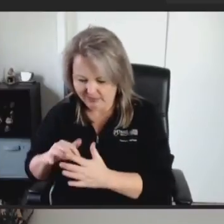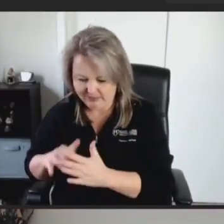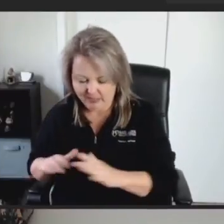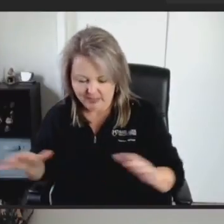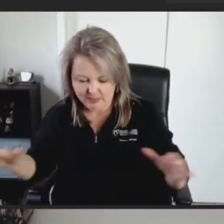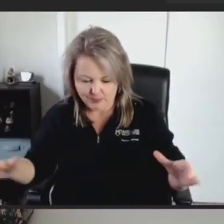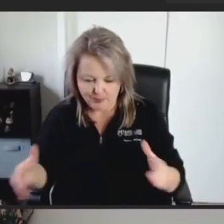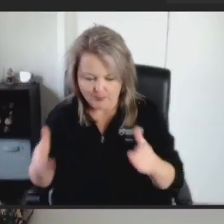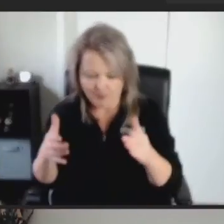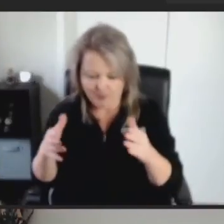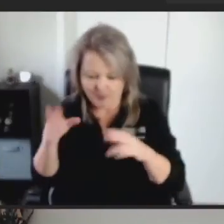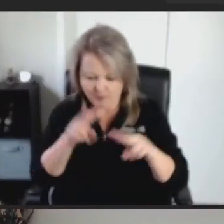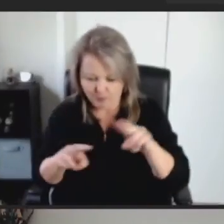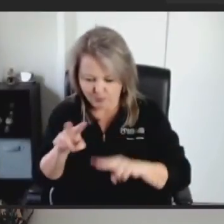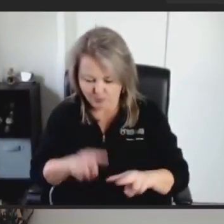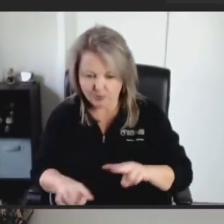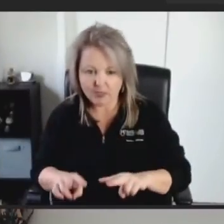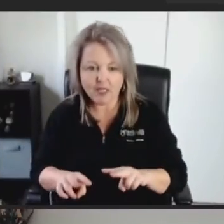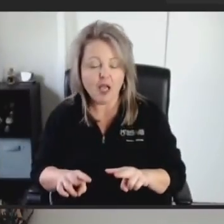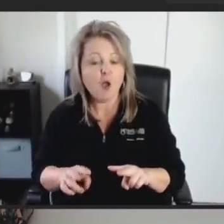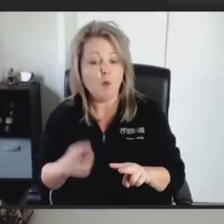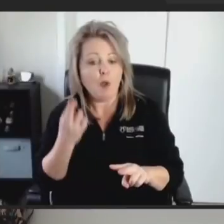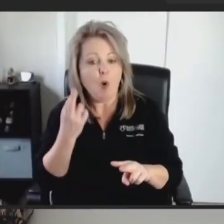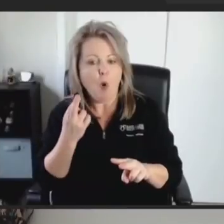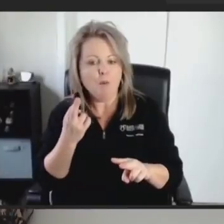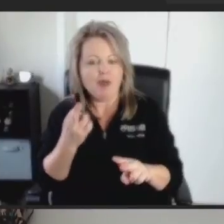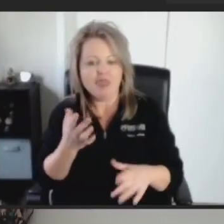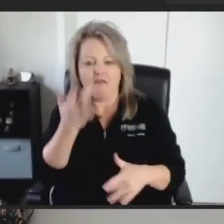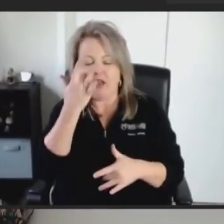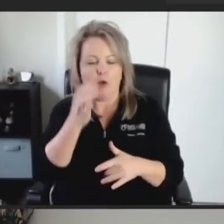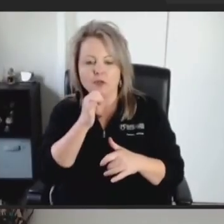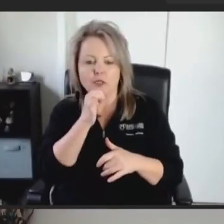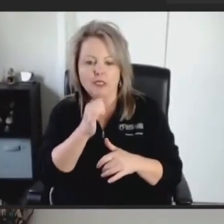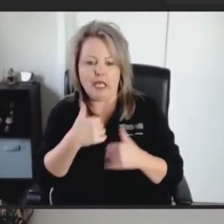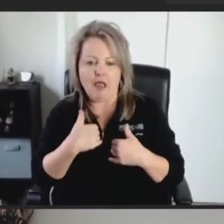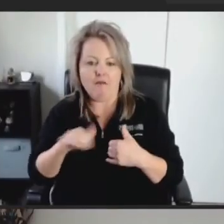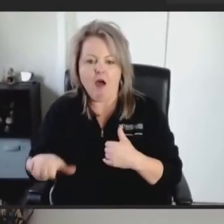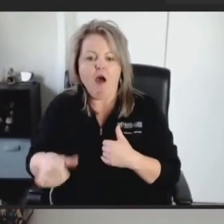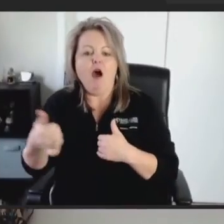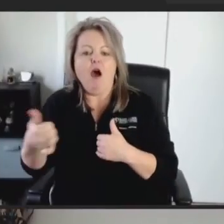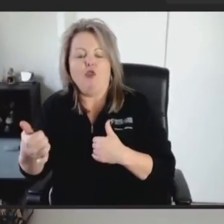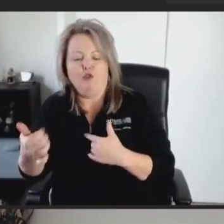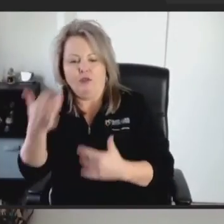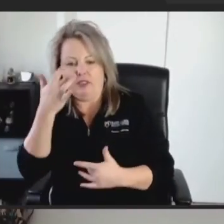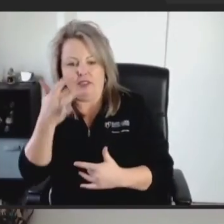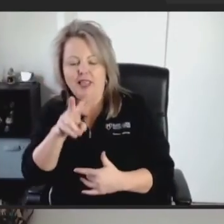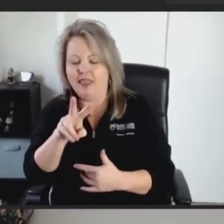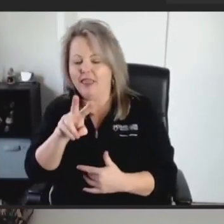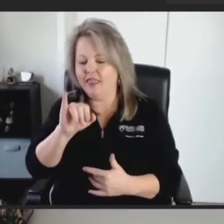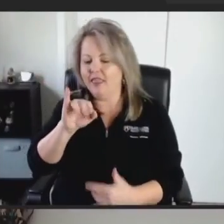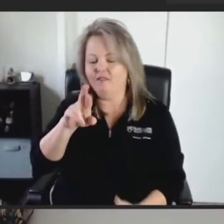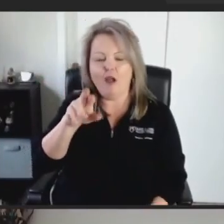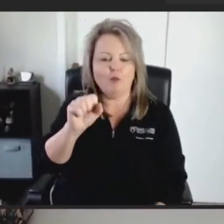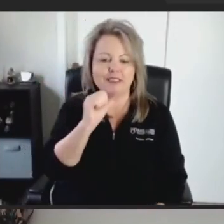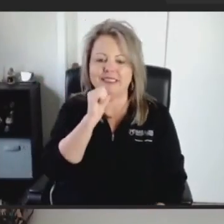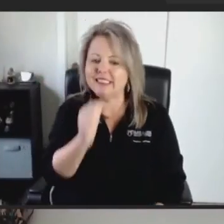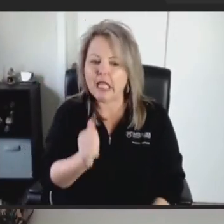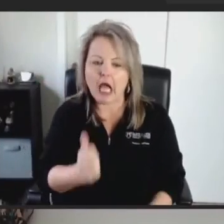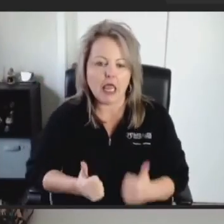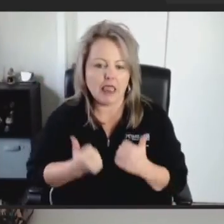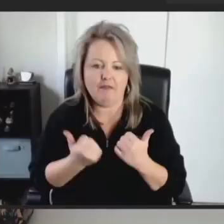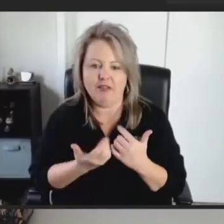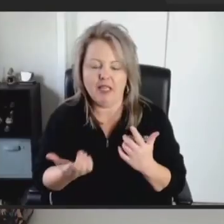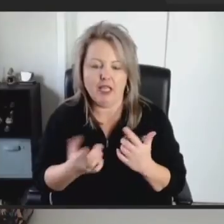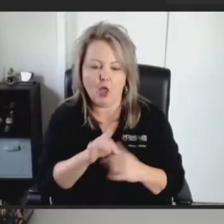the virus doesn't have hosts. And this is the virus is not a living thing. Its only job in life is to